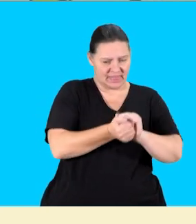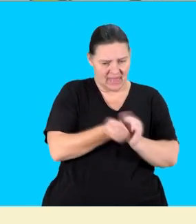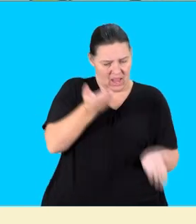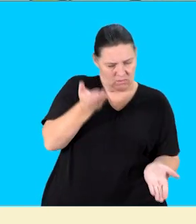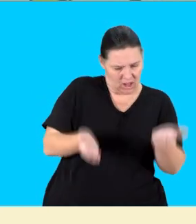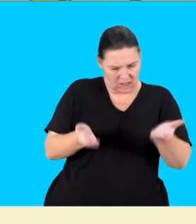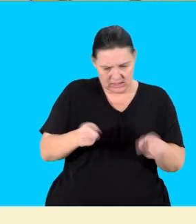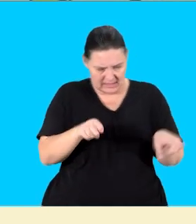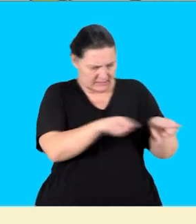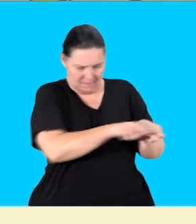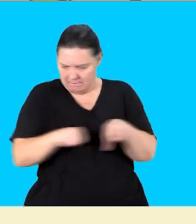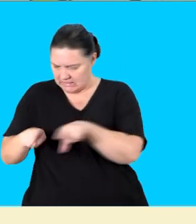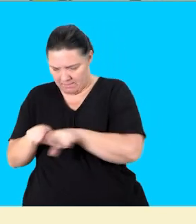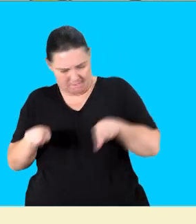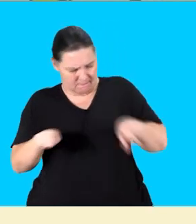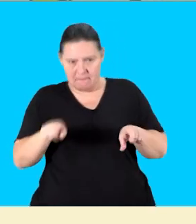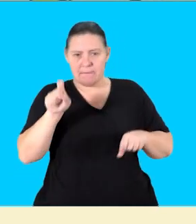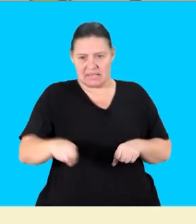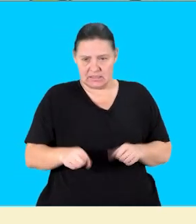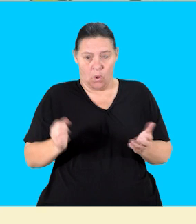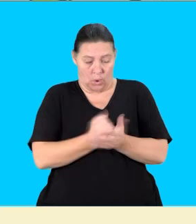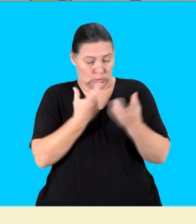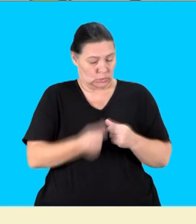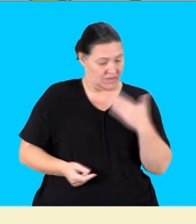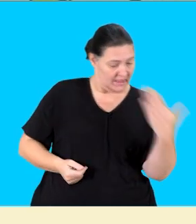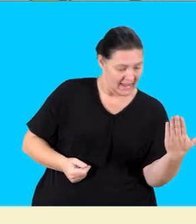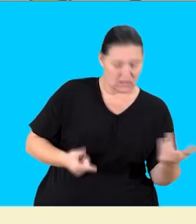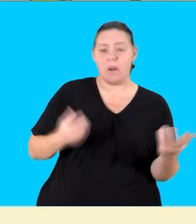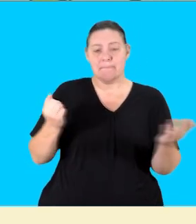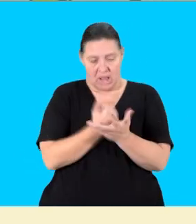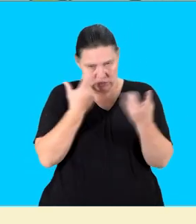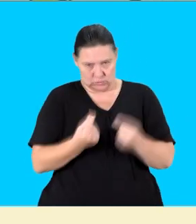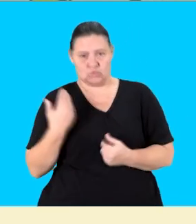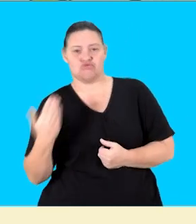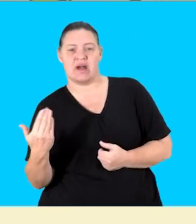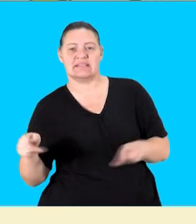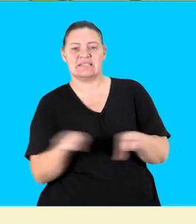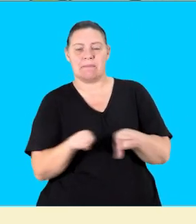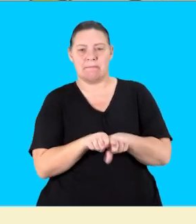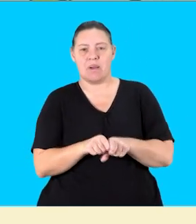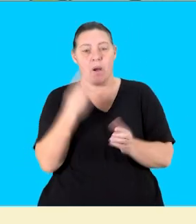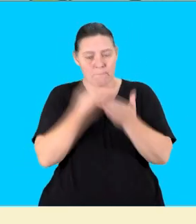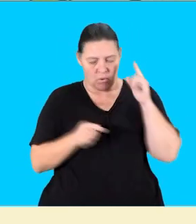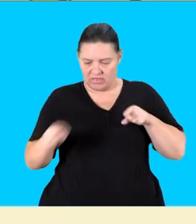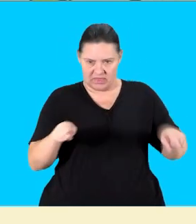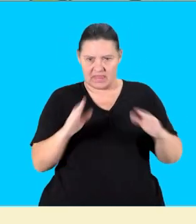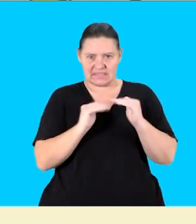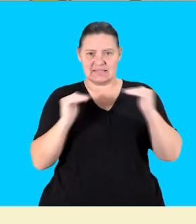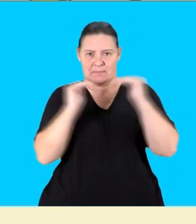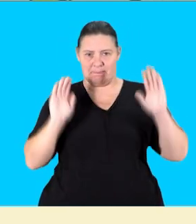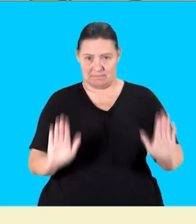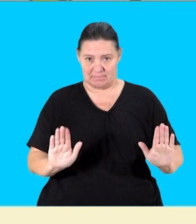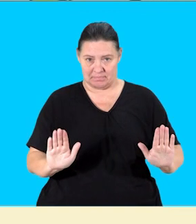equation? Basically what we normally say is what you do on the left you must do on the right so that you can keep both sides